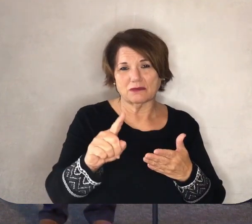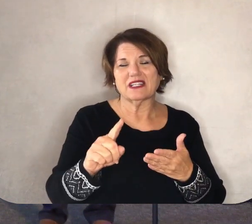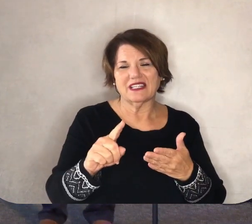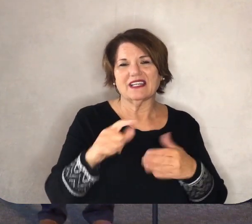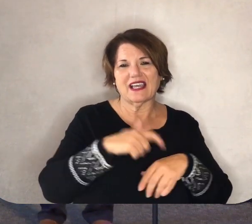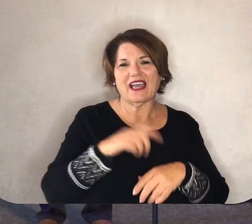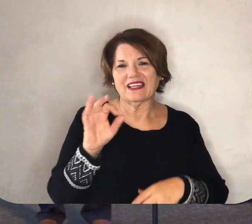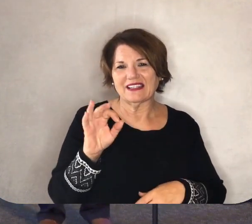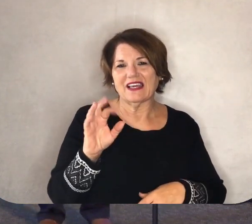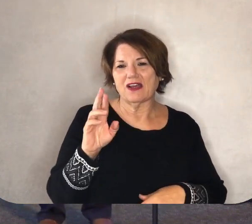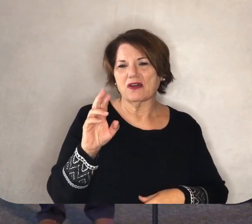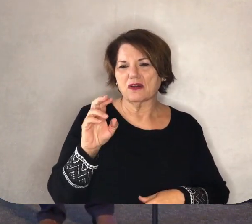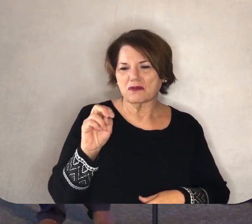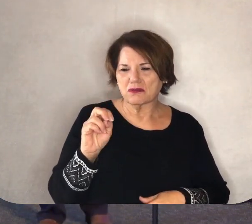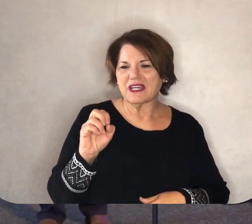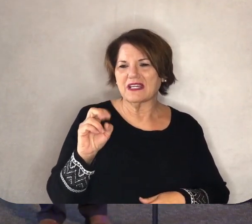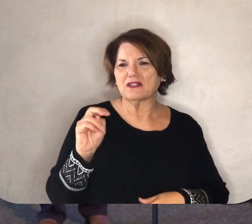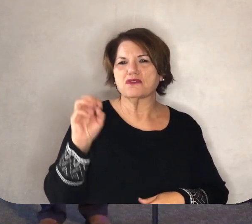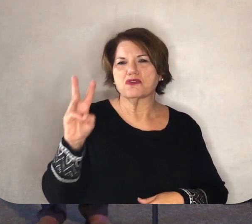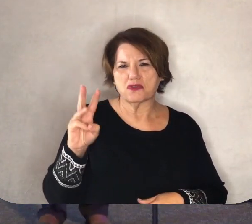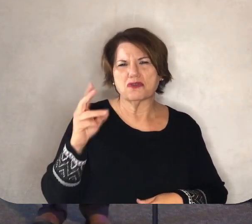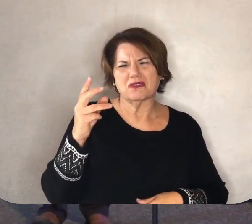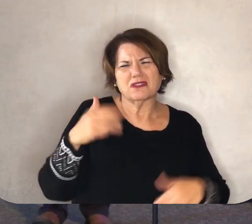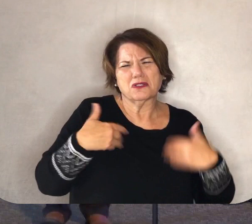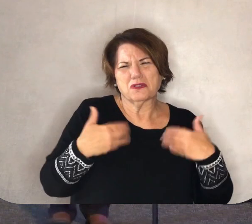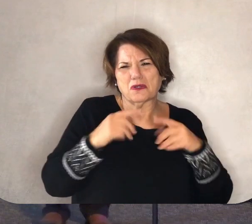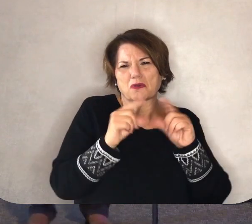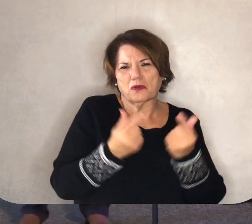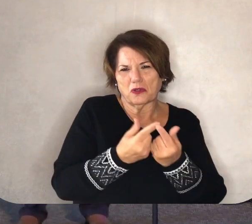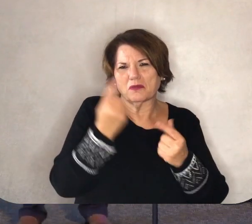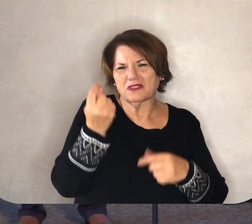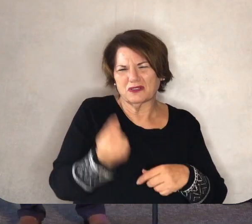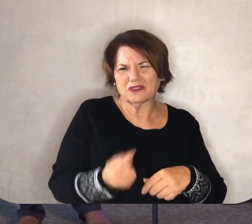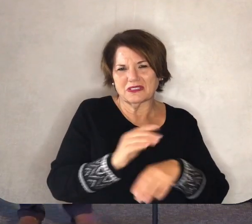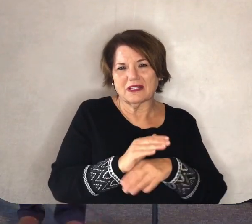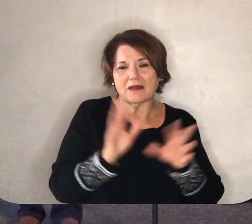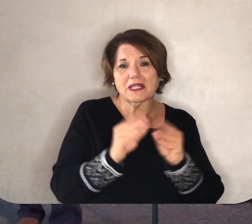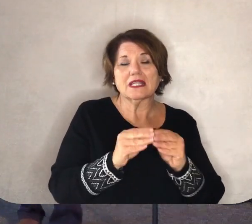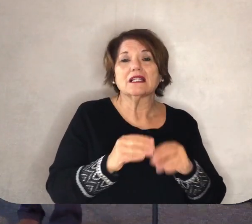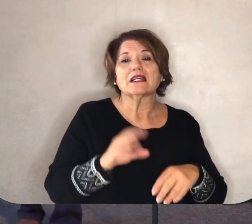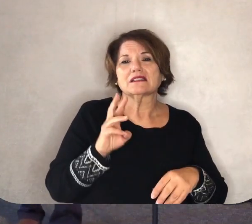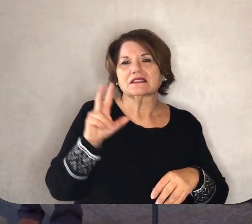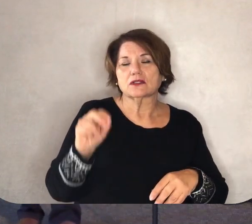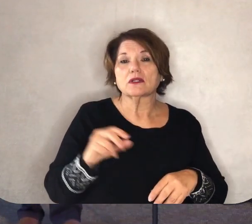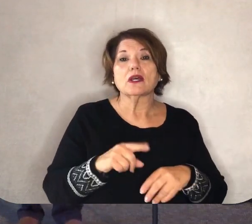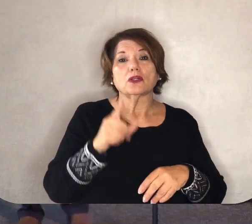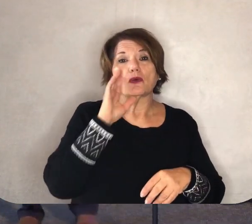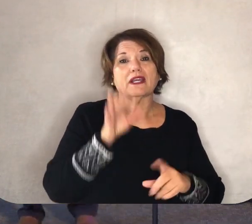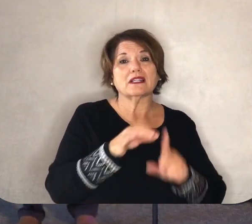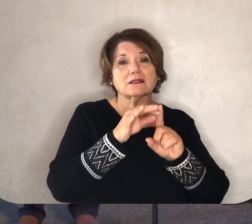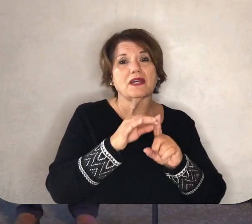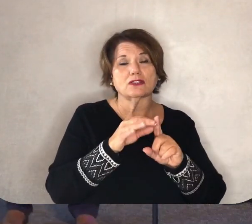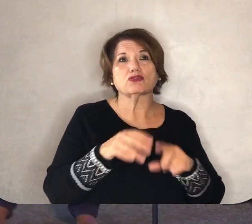o'clock, Renew, Tuesday night, 6:30. Lots of things happening in the life of the church. You're going to get a special communication this next week.